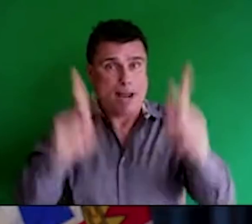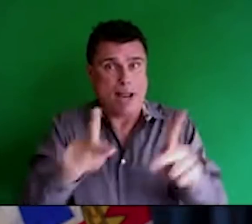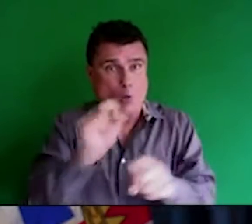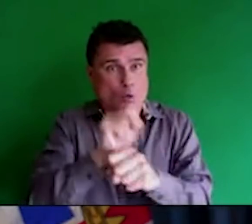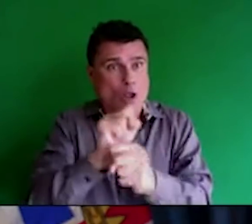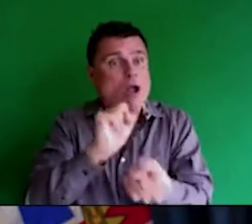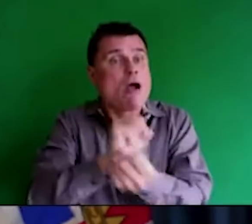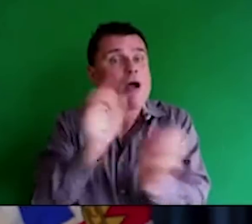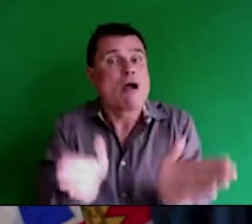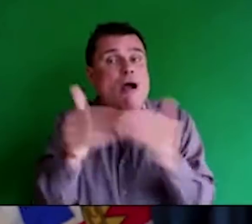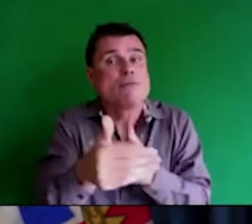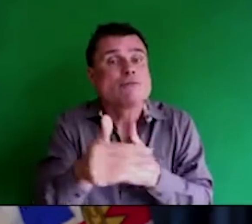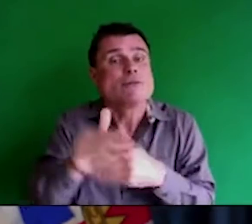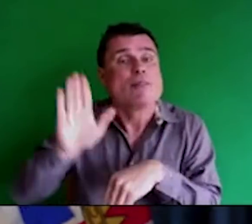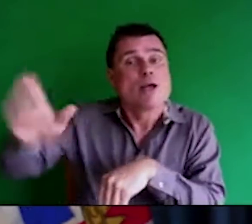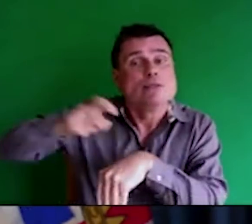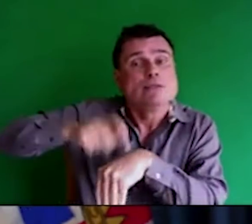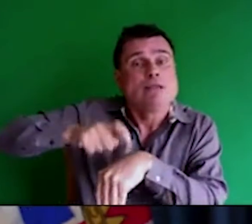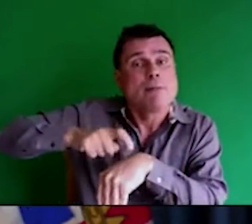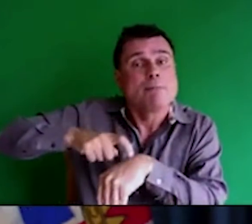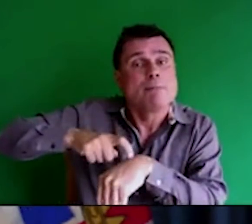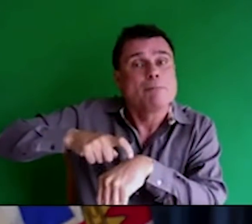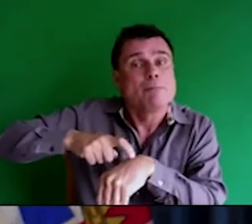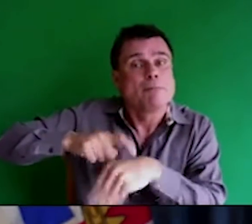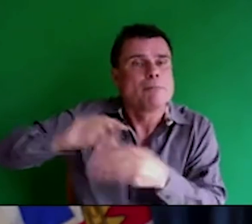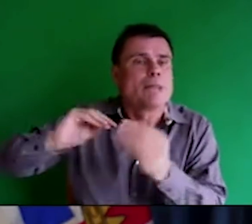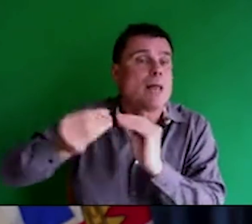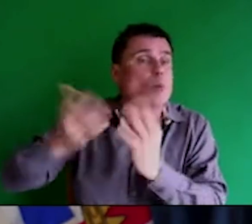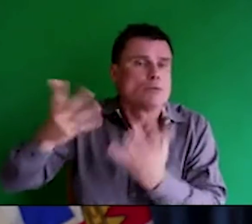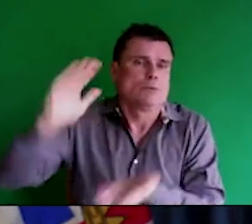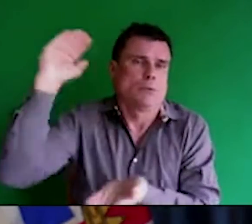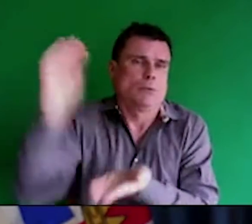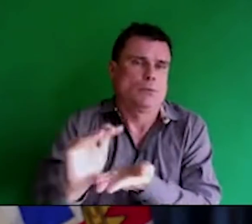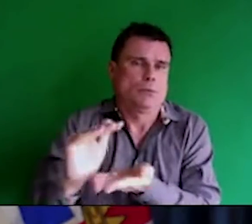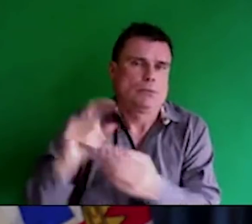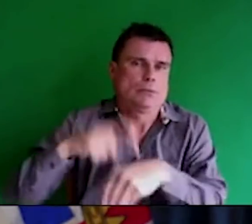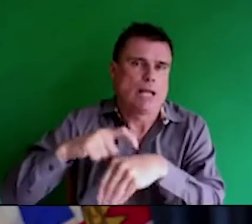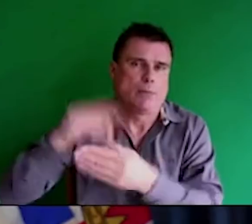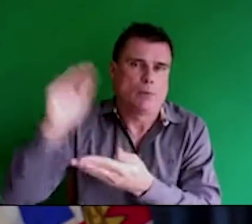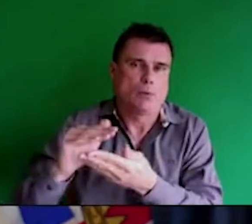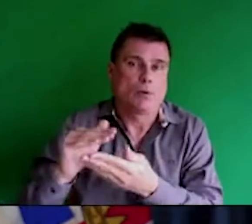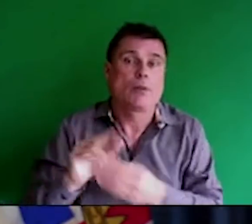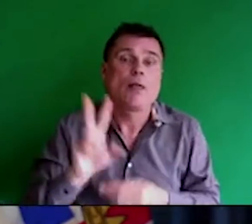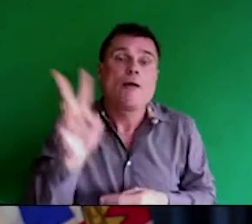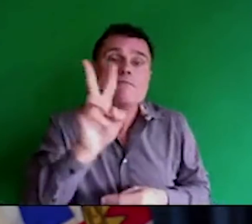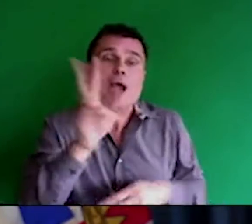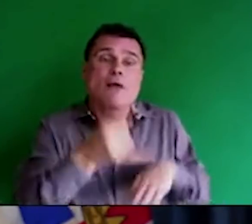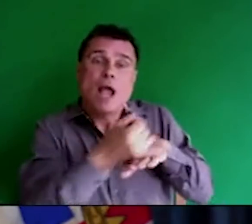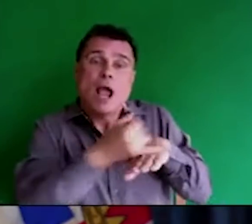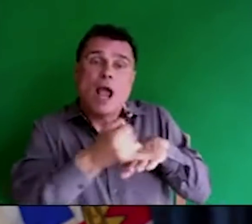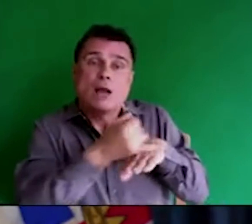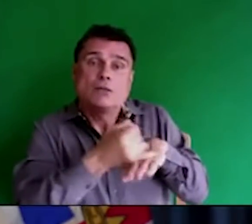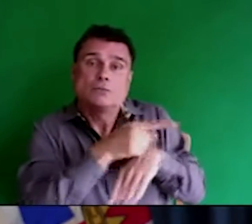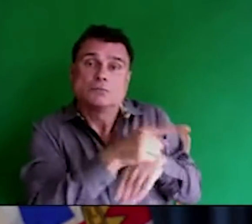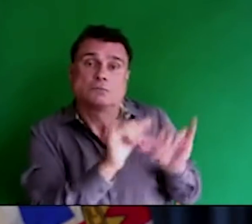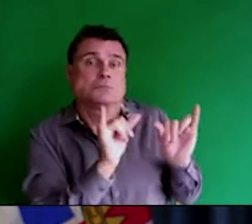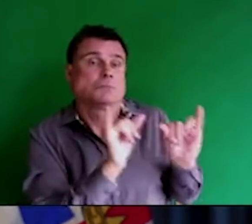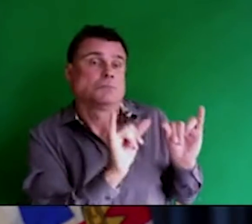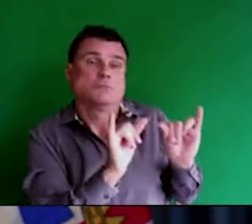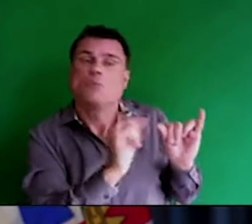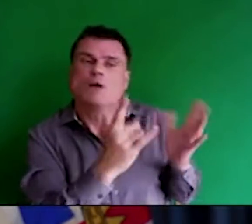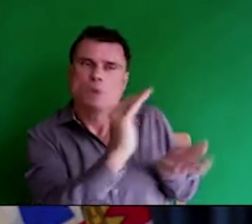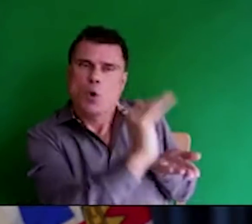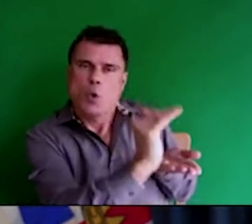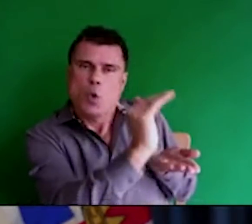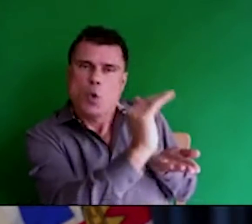low. And on Vancouver Island, for example, cases are still low. But we'll be directed by the science what the evidence is that